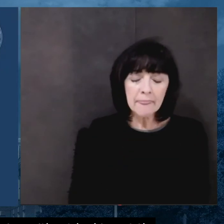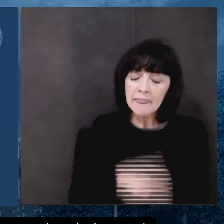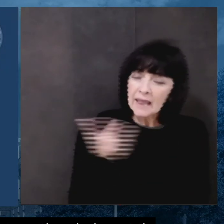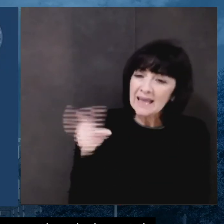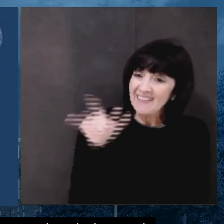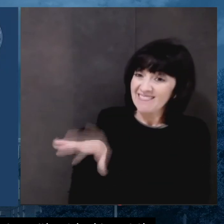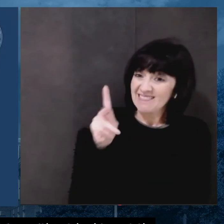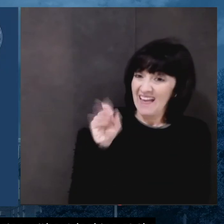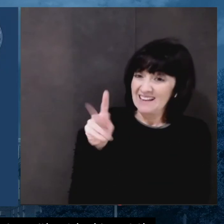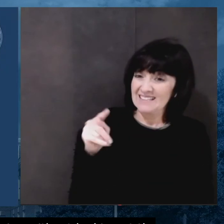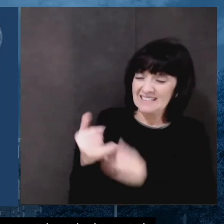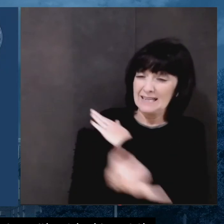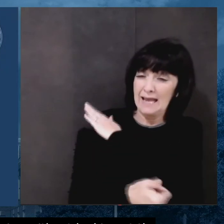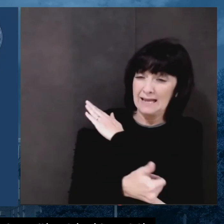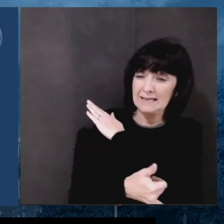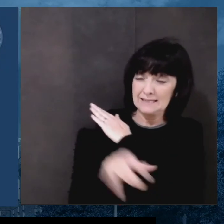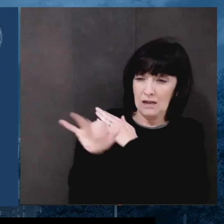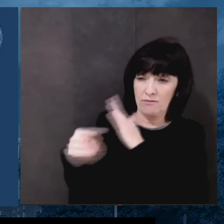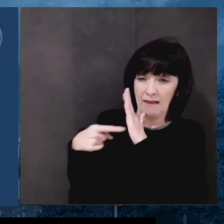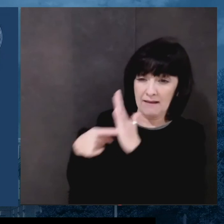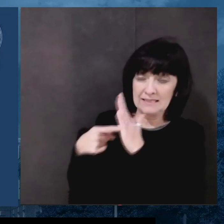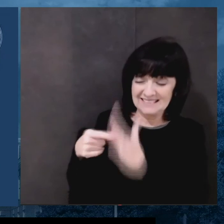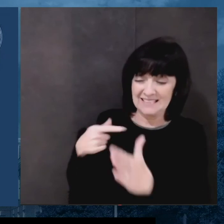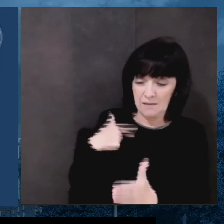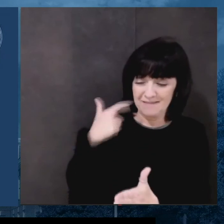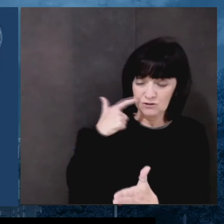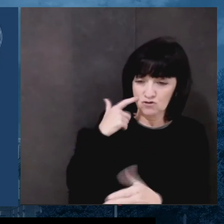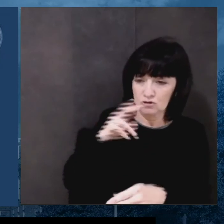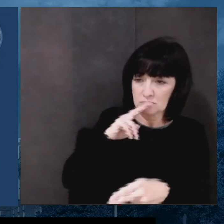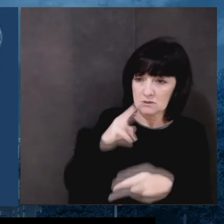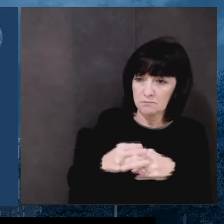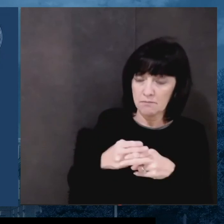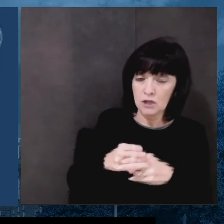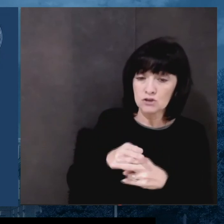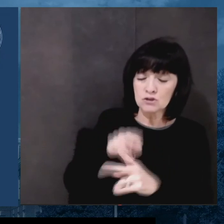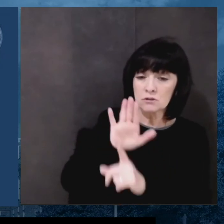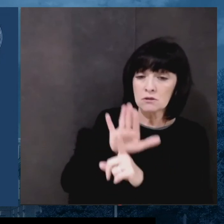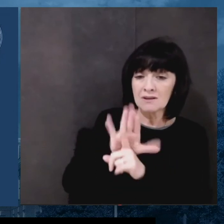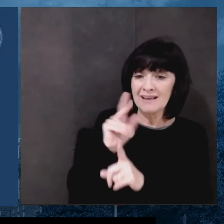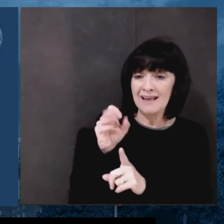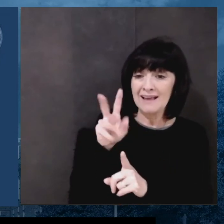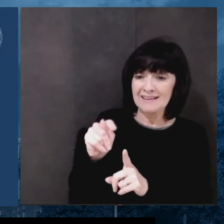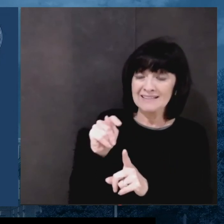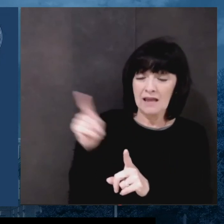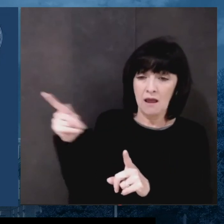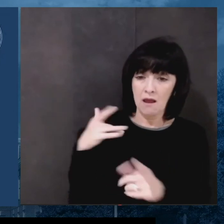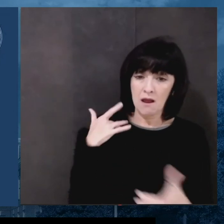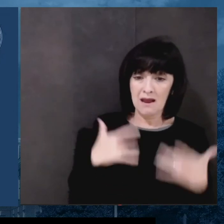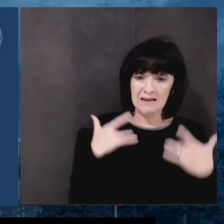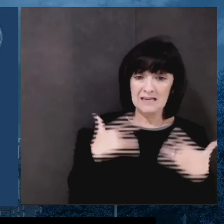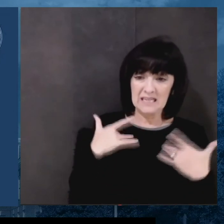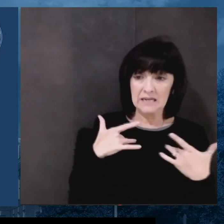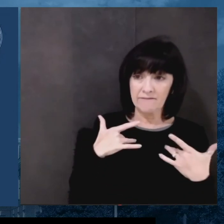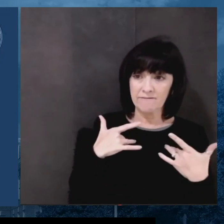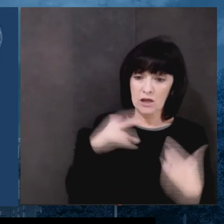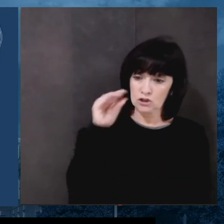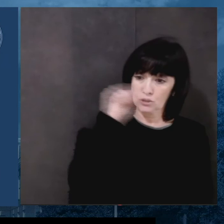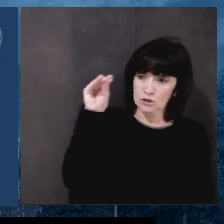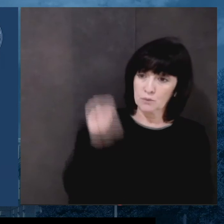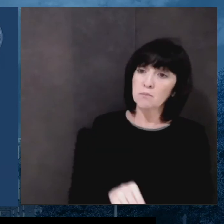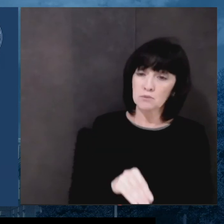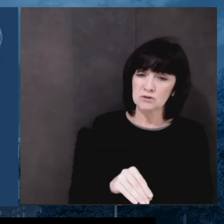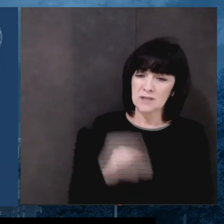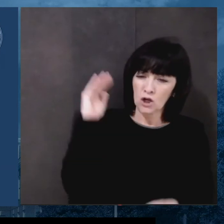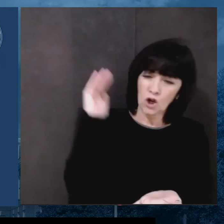example that I mentioned a minute ago is that their infection rates are the lowest per their population than in the other 2